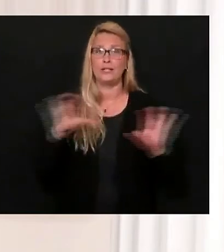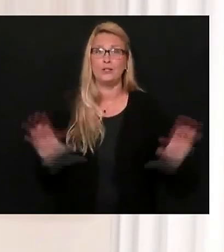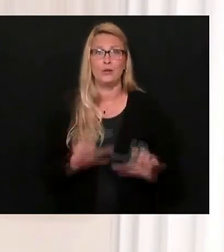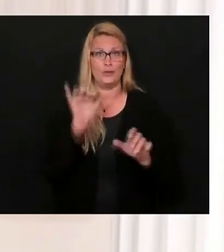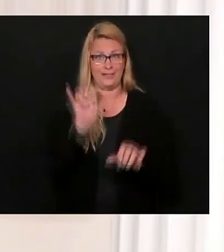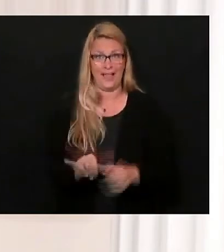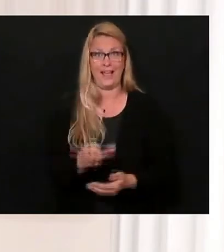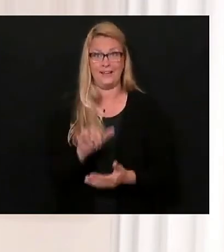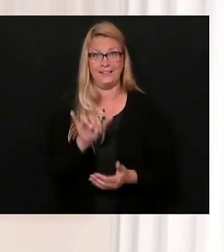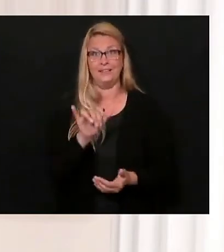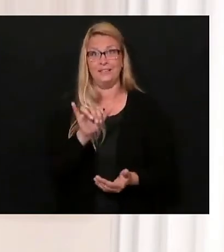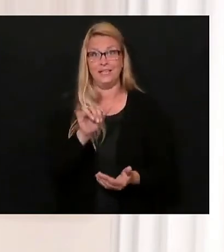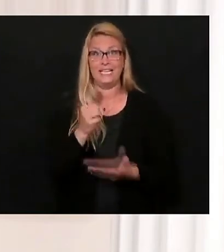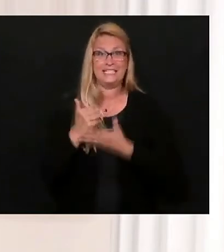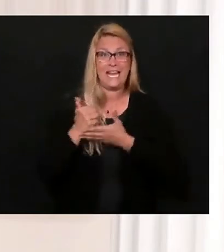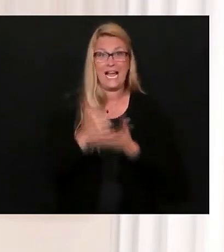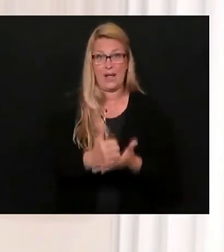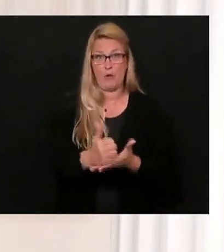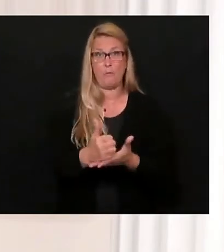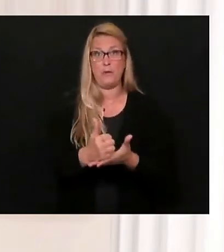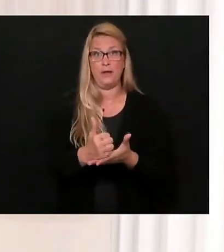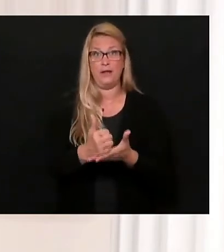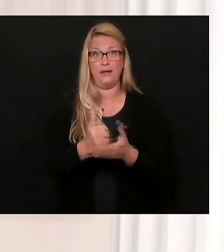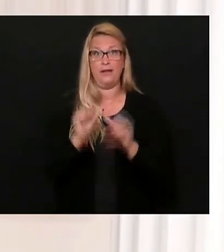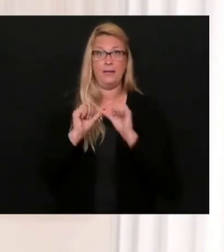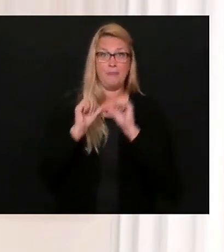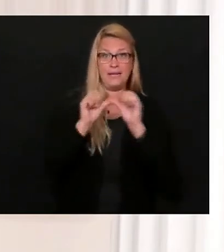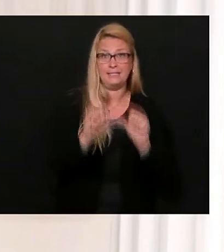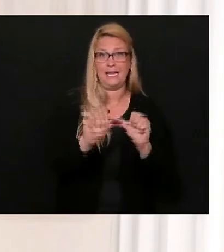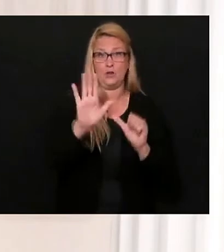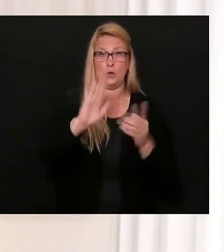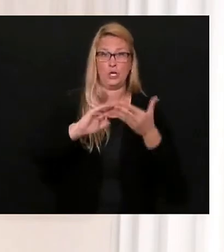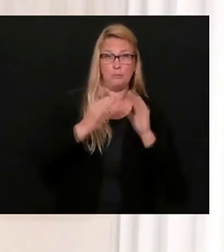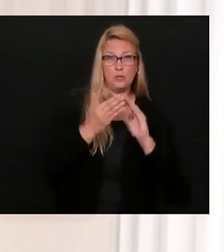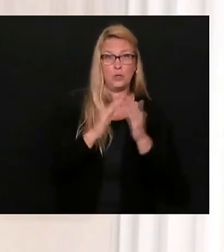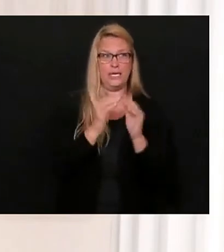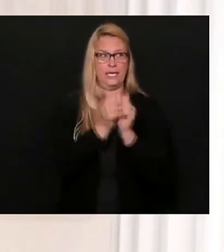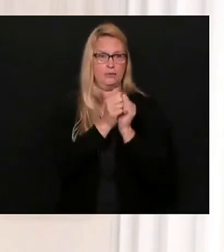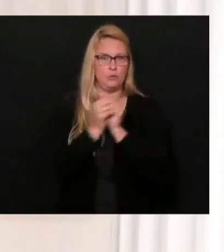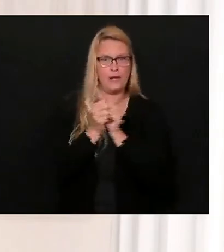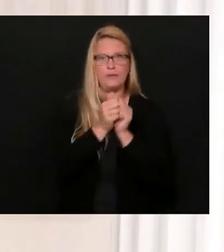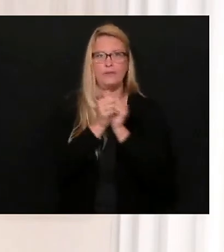way that helps maintain the community, the togetherness, the